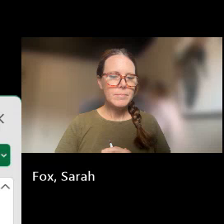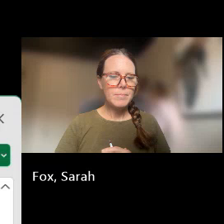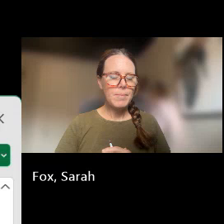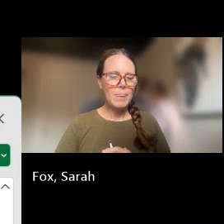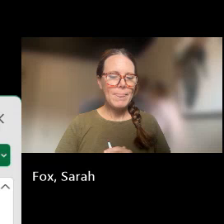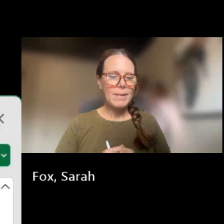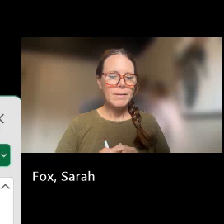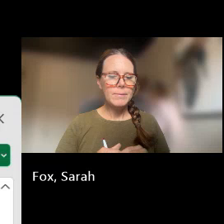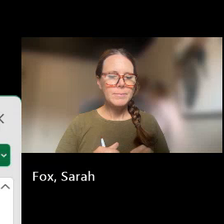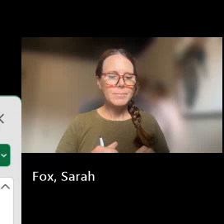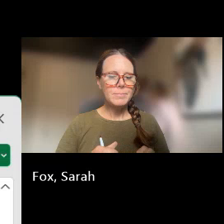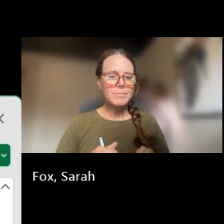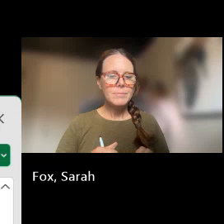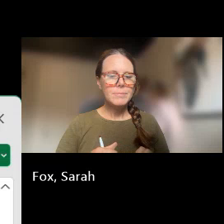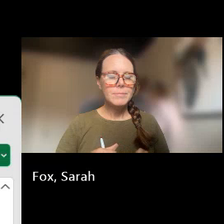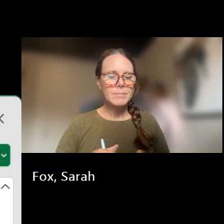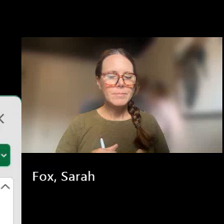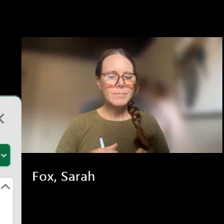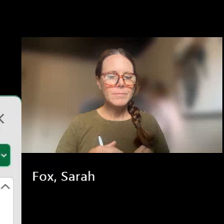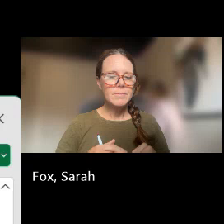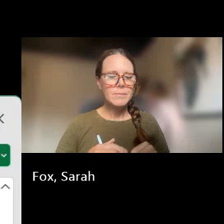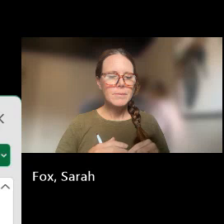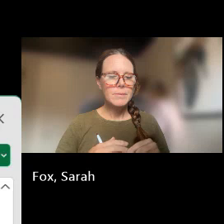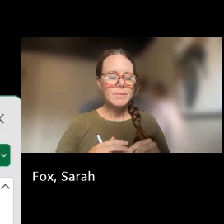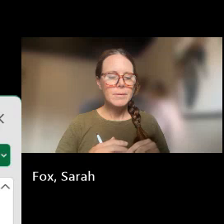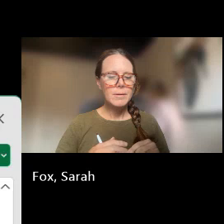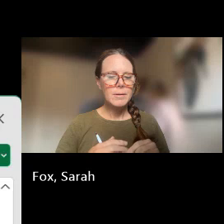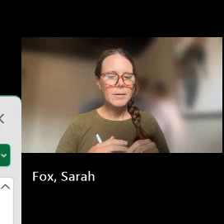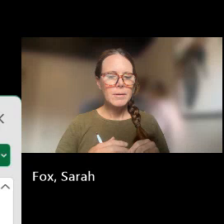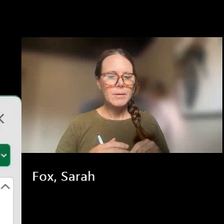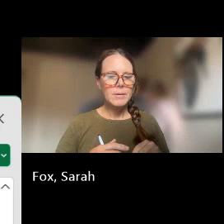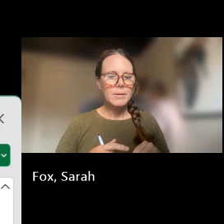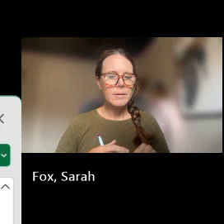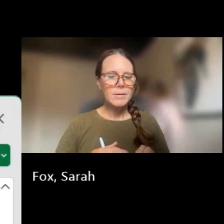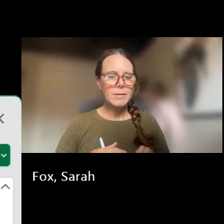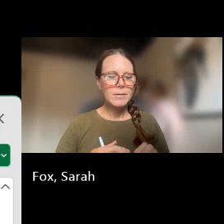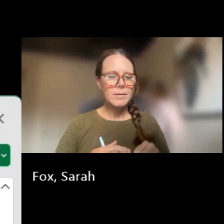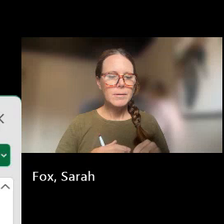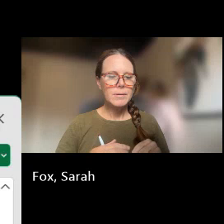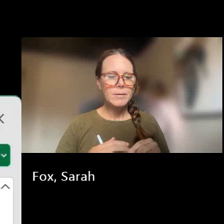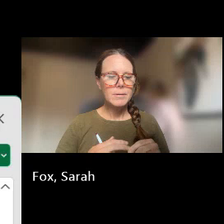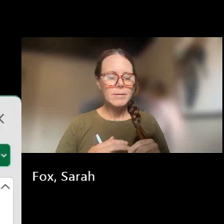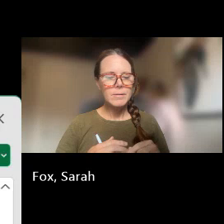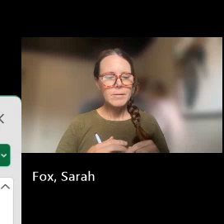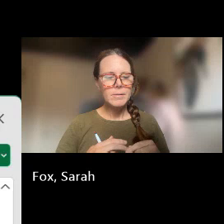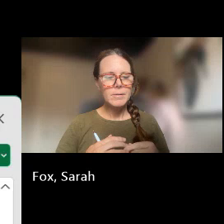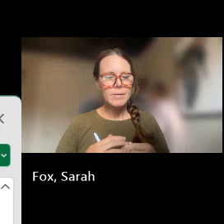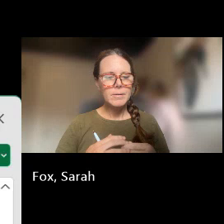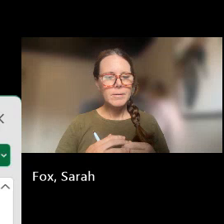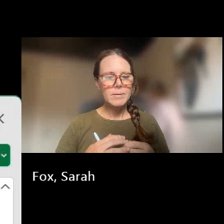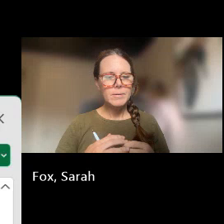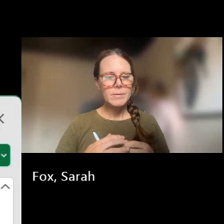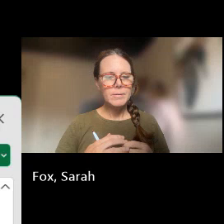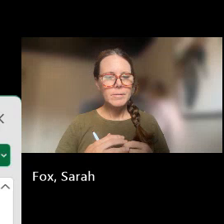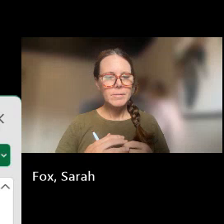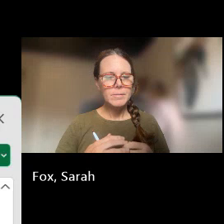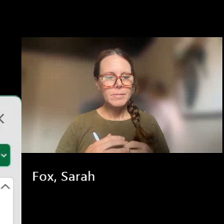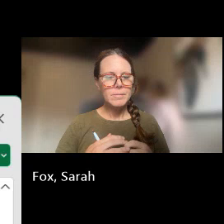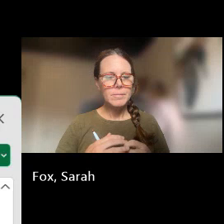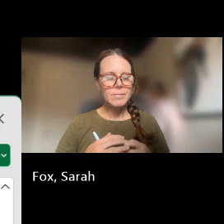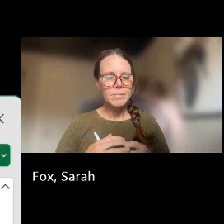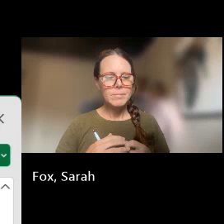This is what they put in their application. This is the full cost of their program, event, or festival. Next to it is the amount that